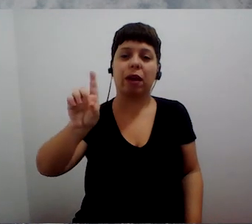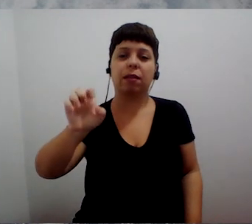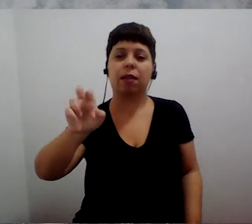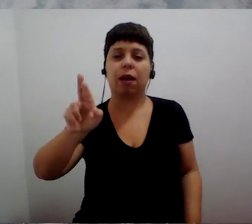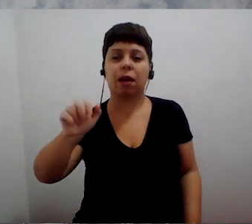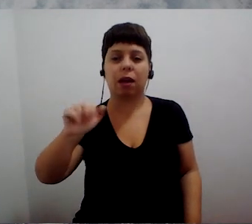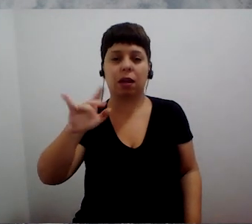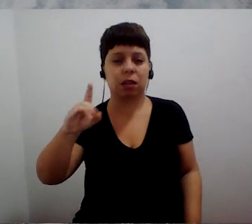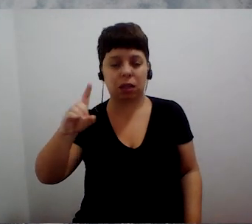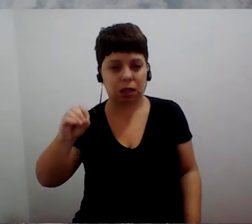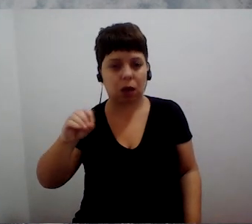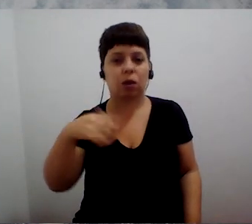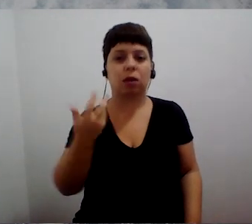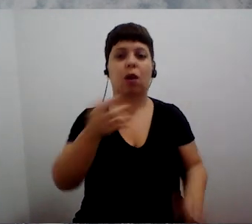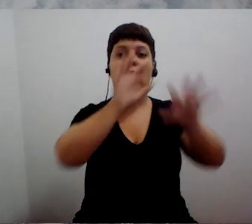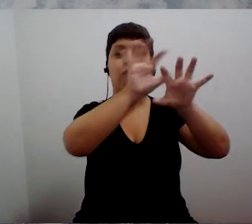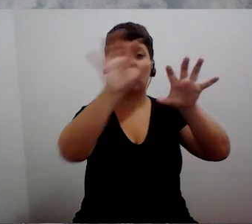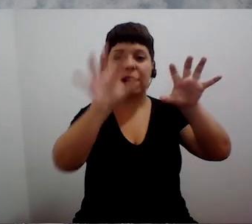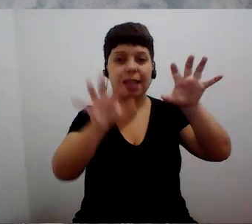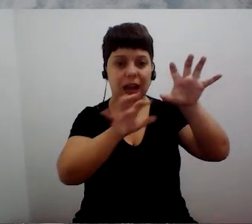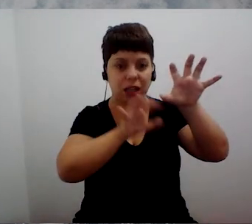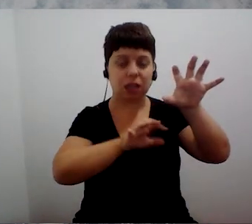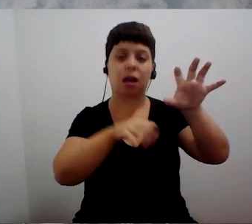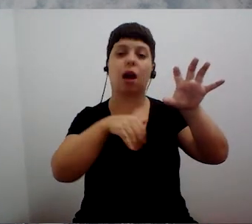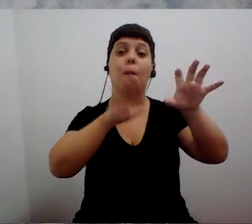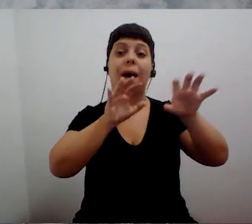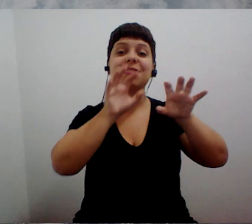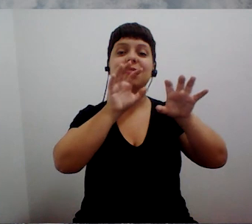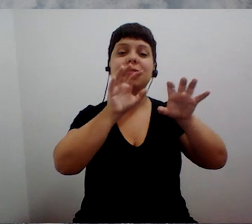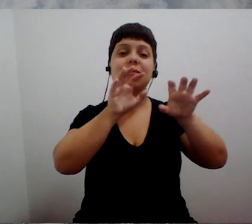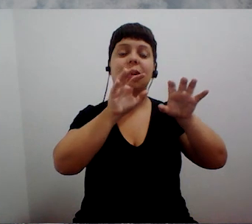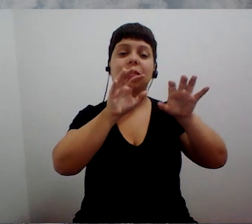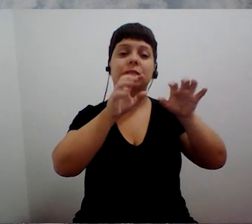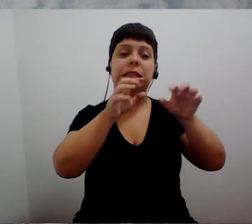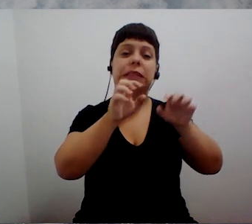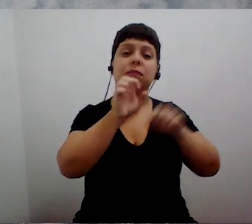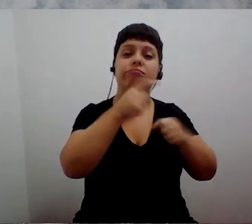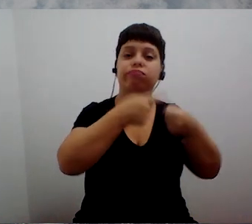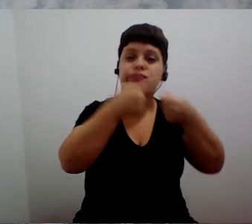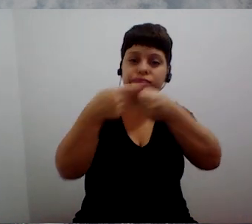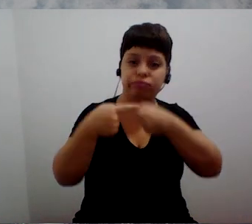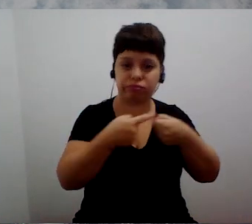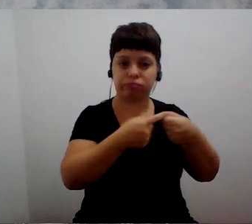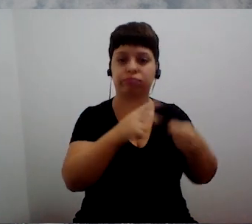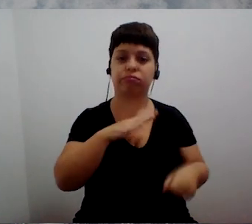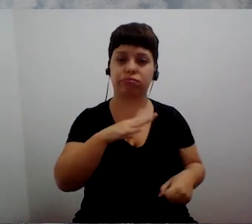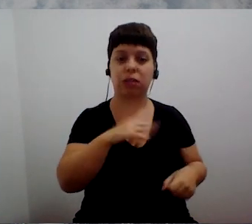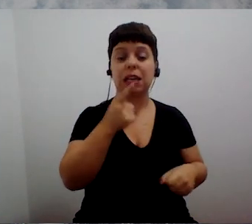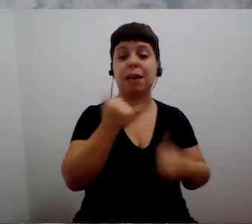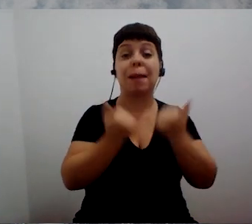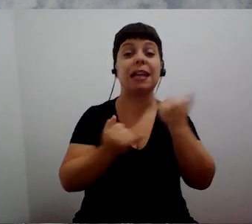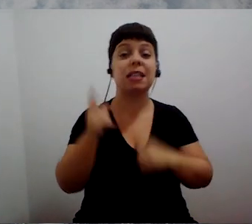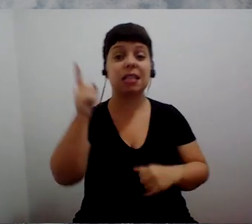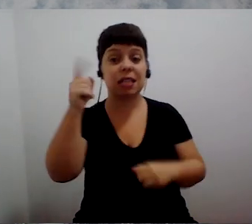with states and municipalities. And as if I would mention one thing that we have in similar with Norway